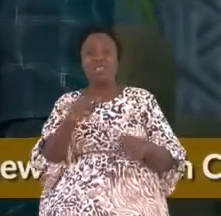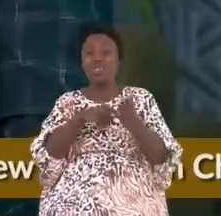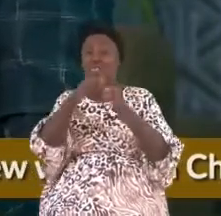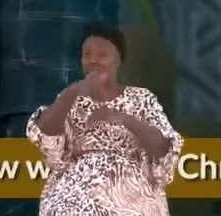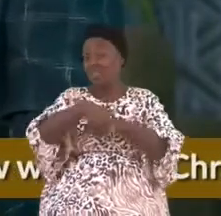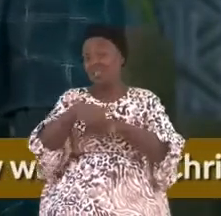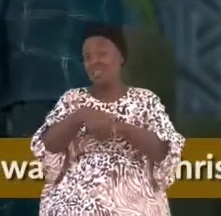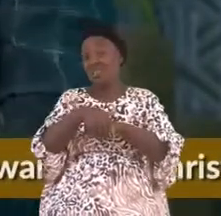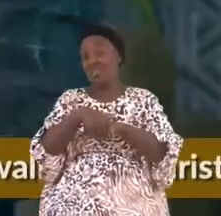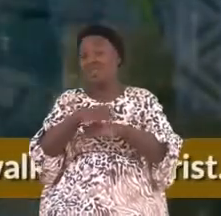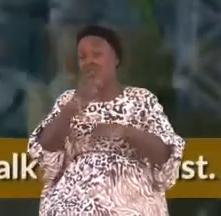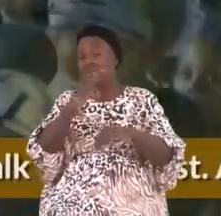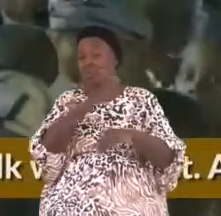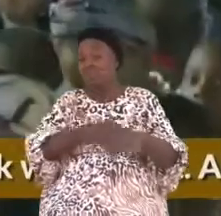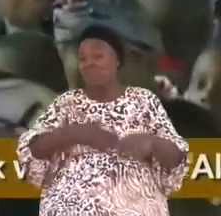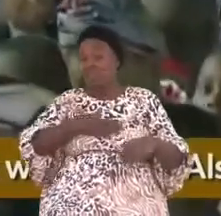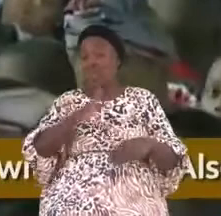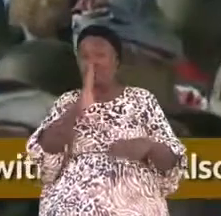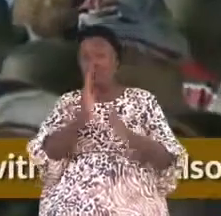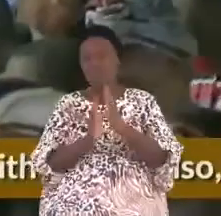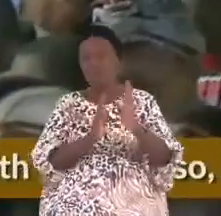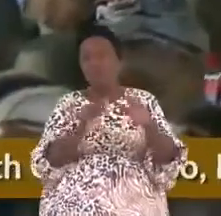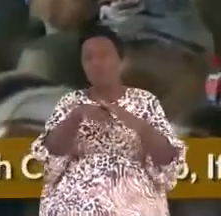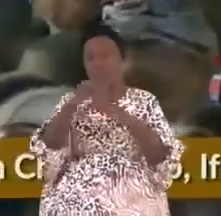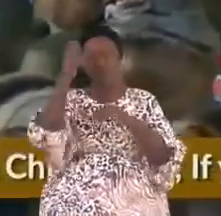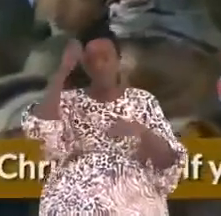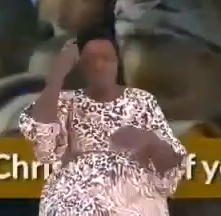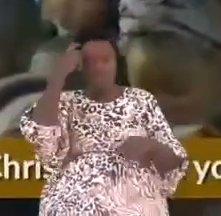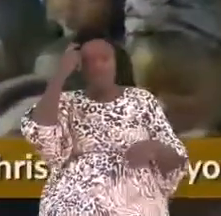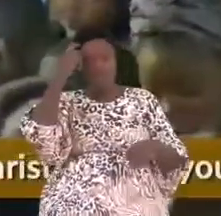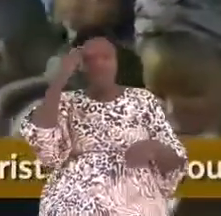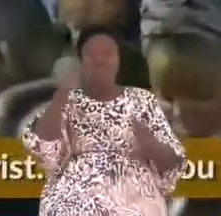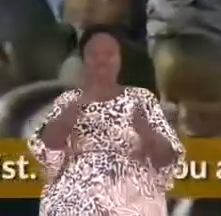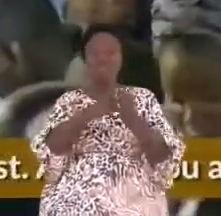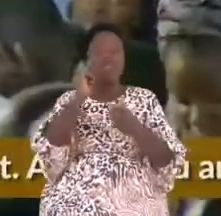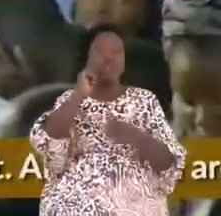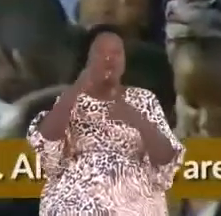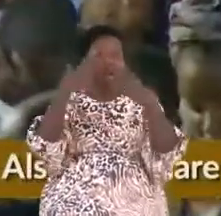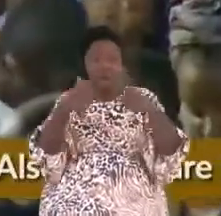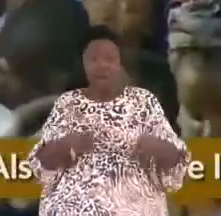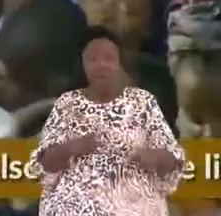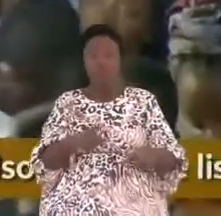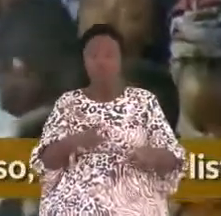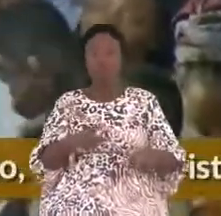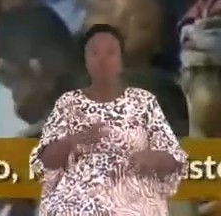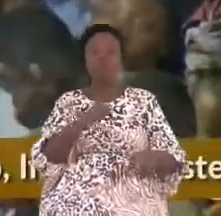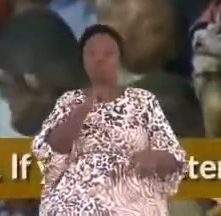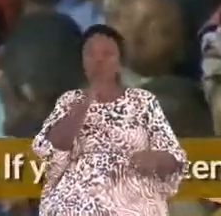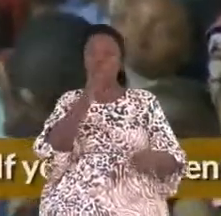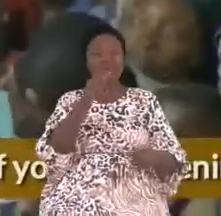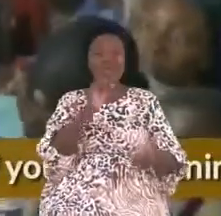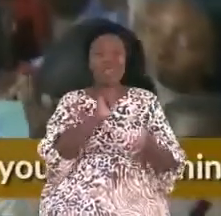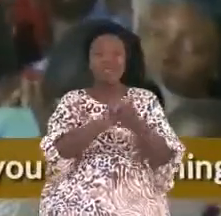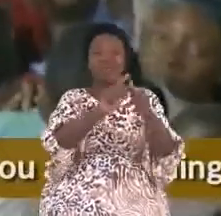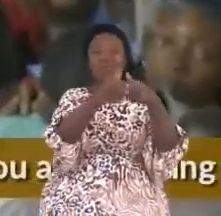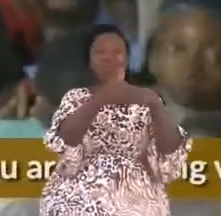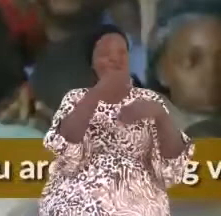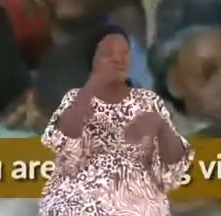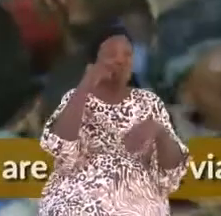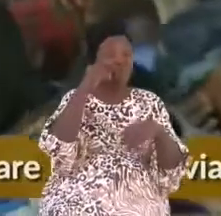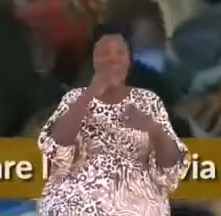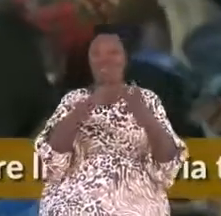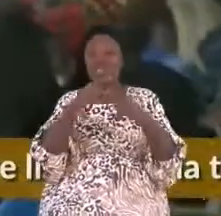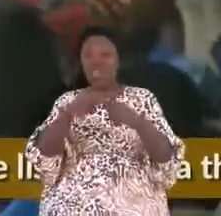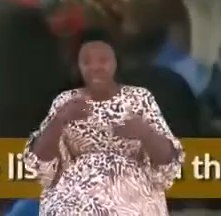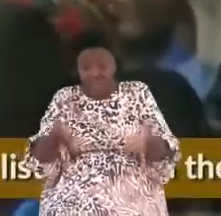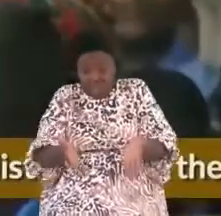preparing your mind it will happen real here tonight it's not something you hear about it's going to touch your life